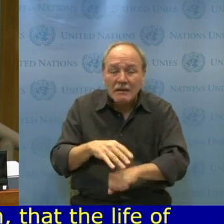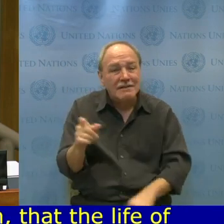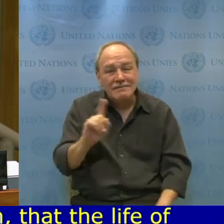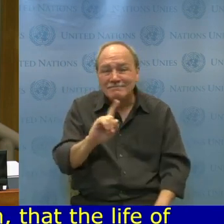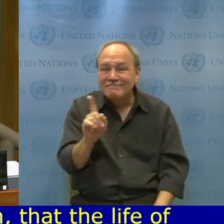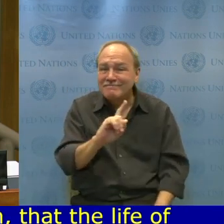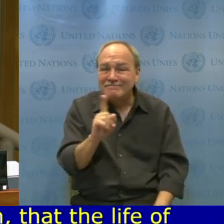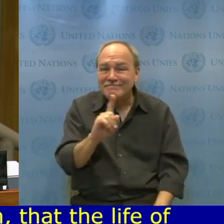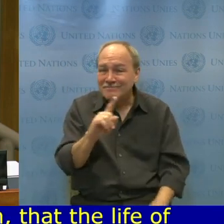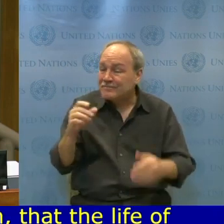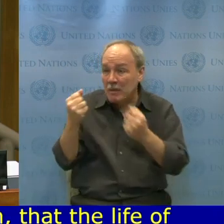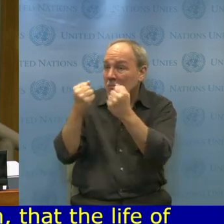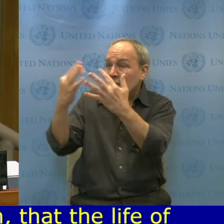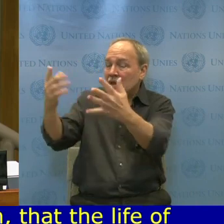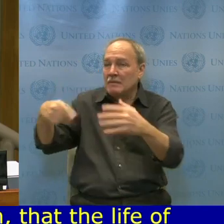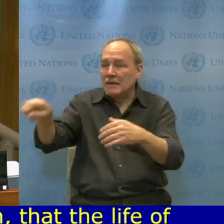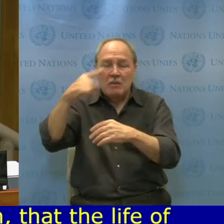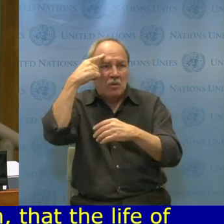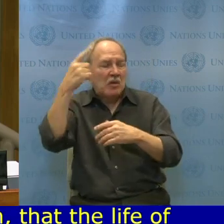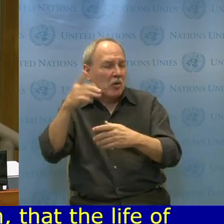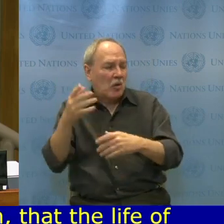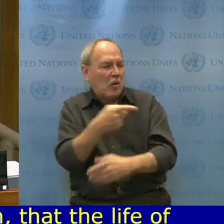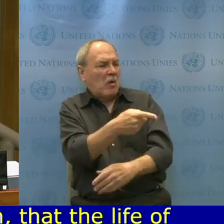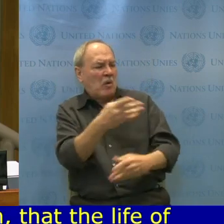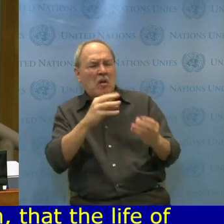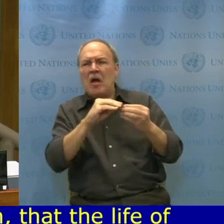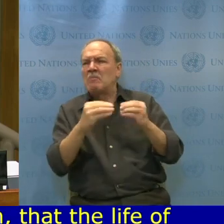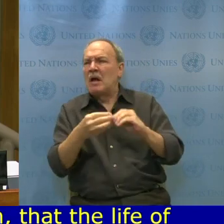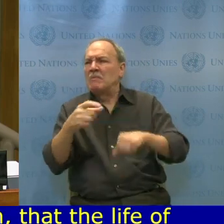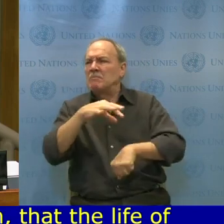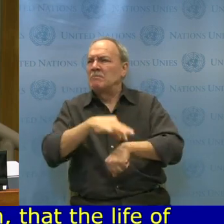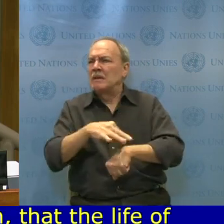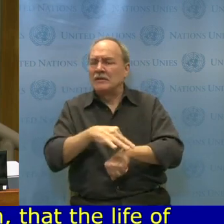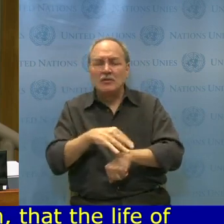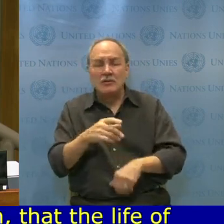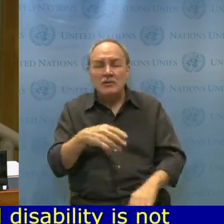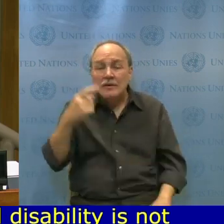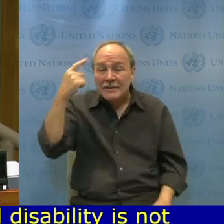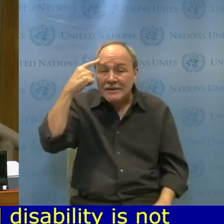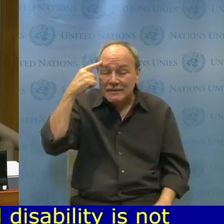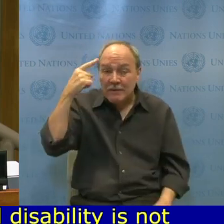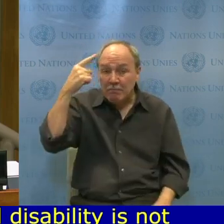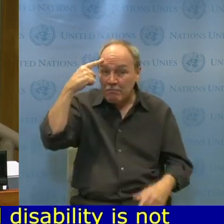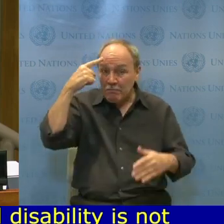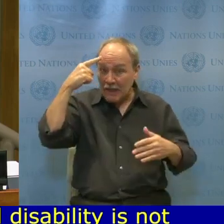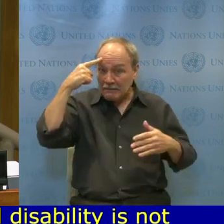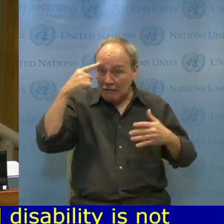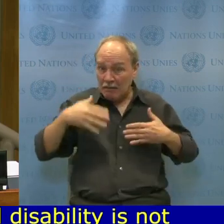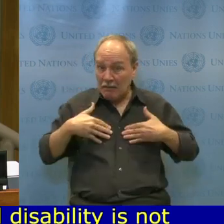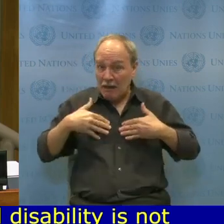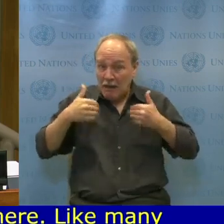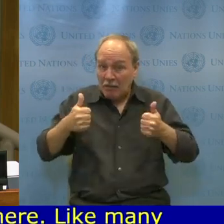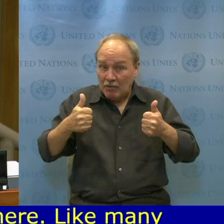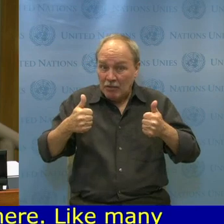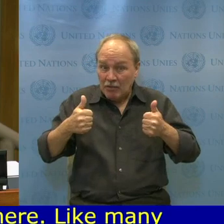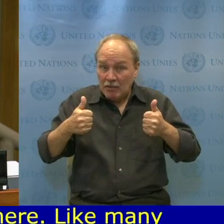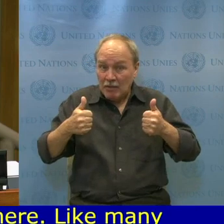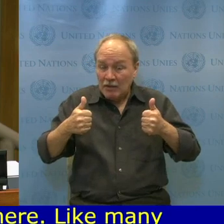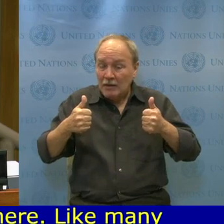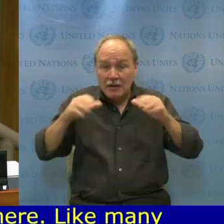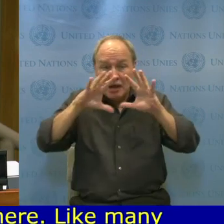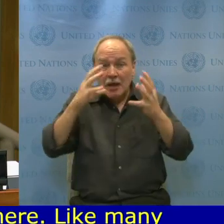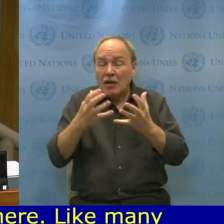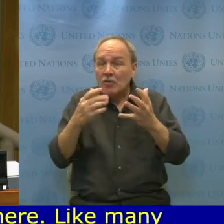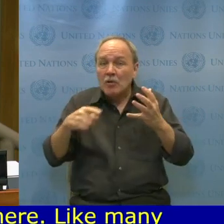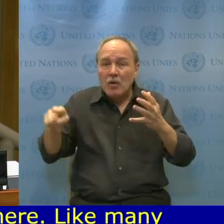seen today. When we see the global mental health movement in the world, it's all